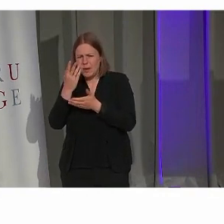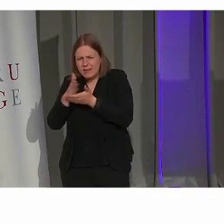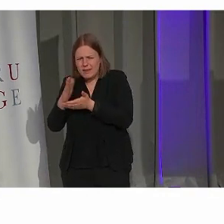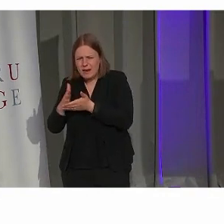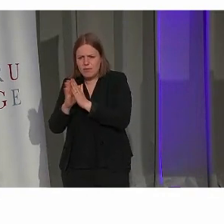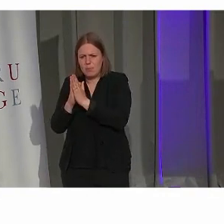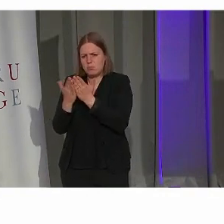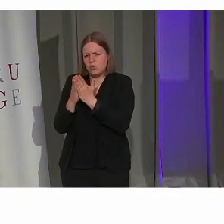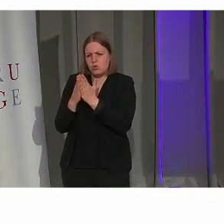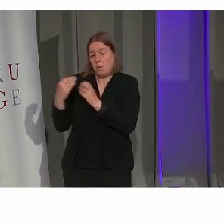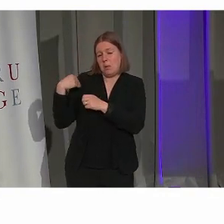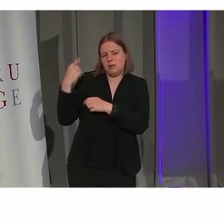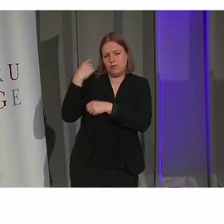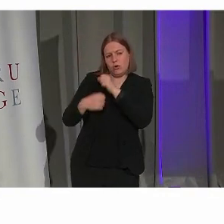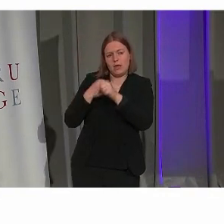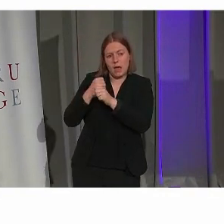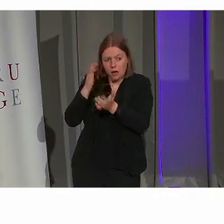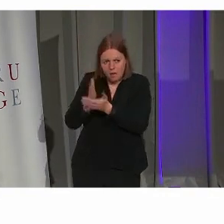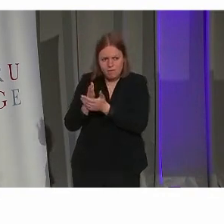updated last year.